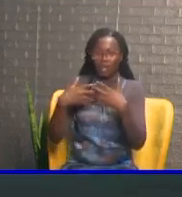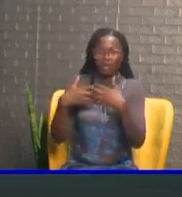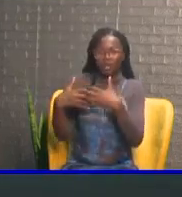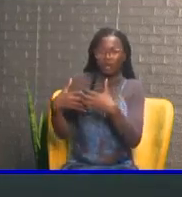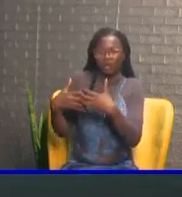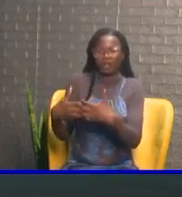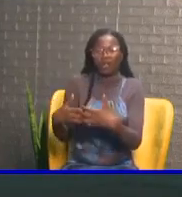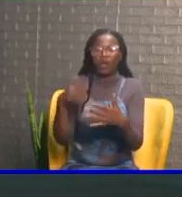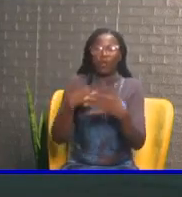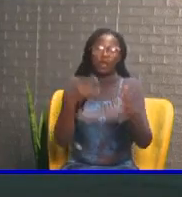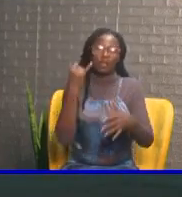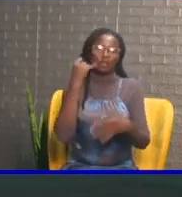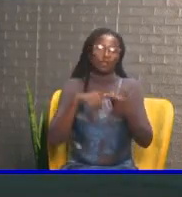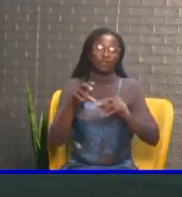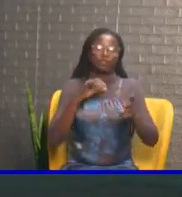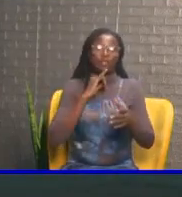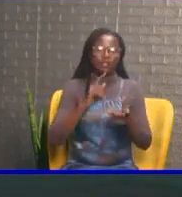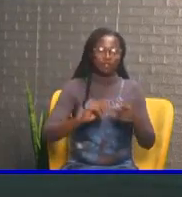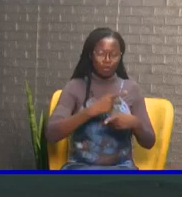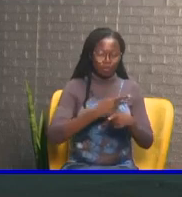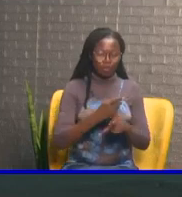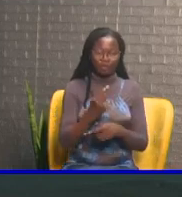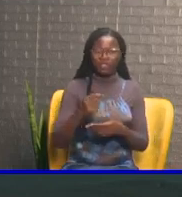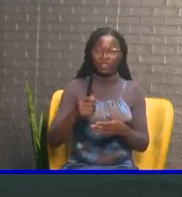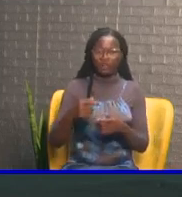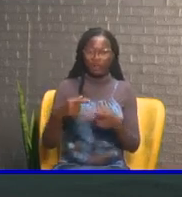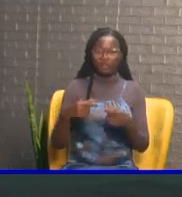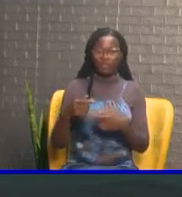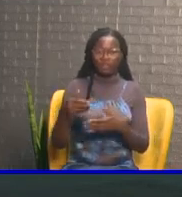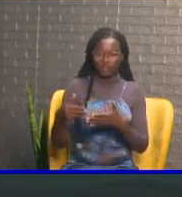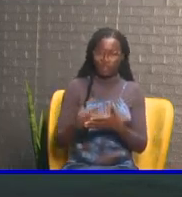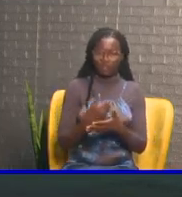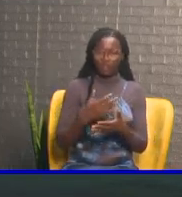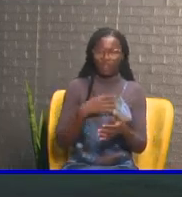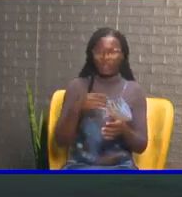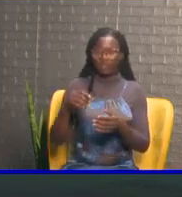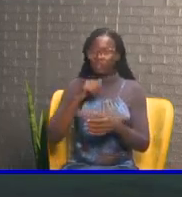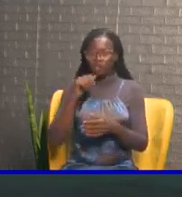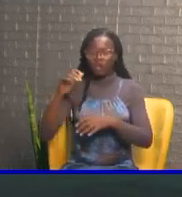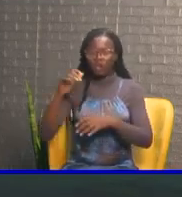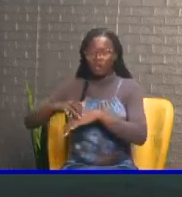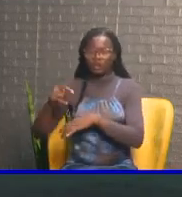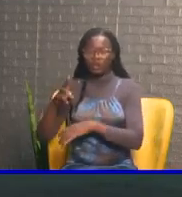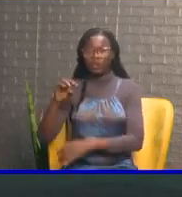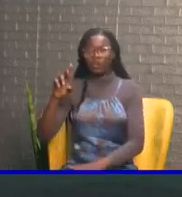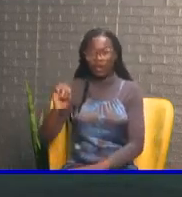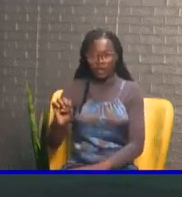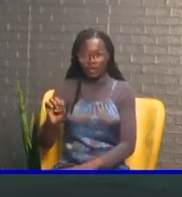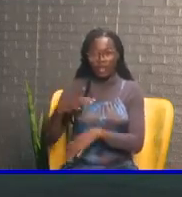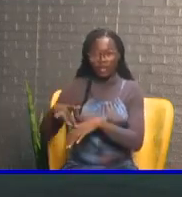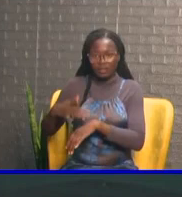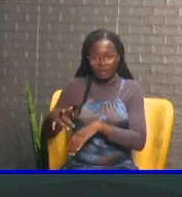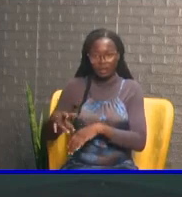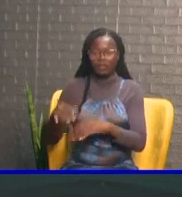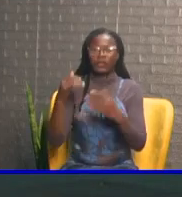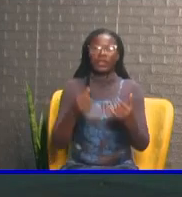it produced the opposite in your life. So let's look at this as a point of contact.